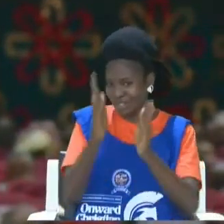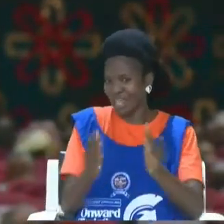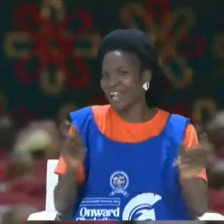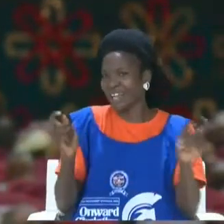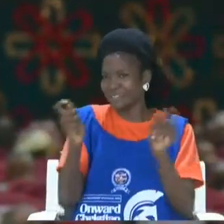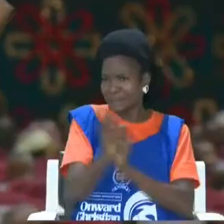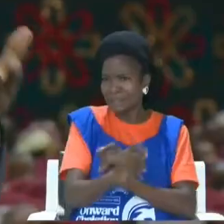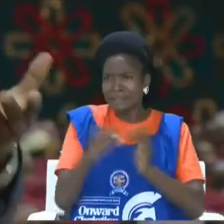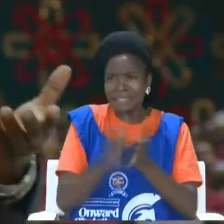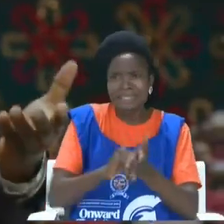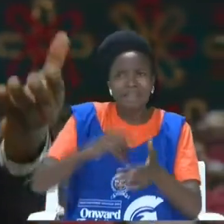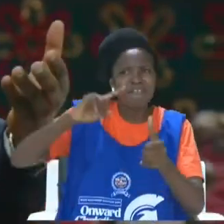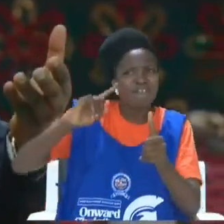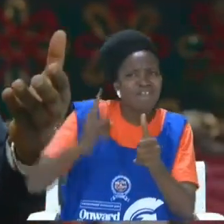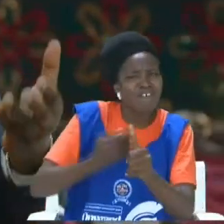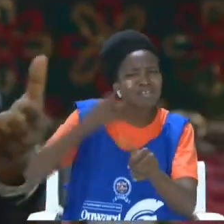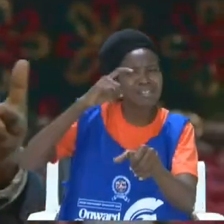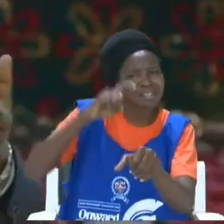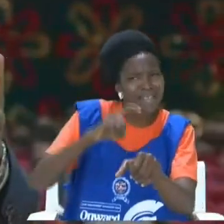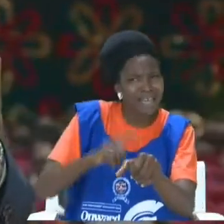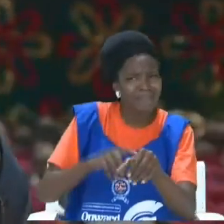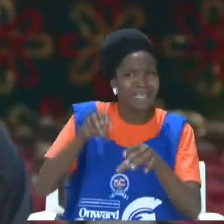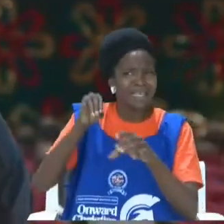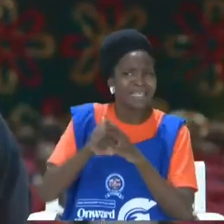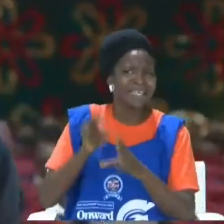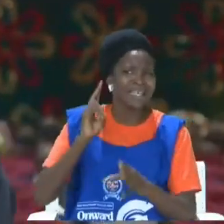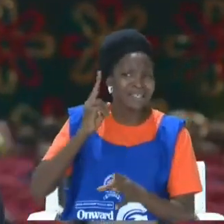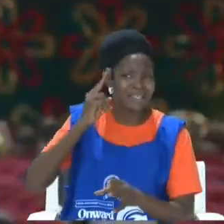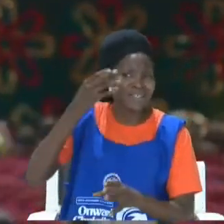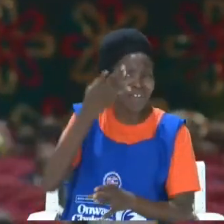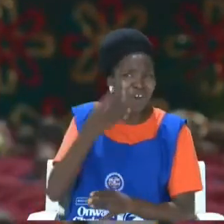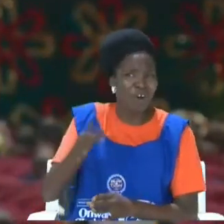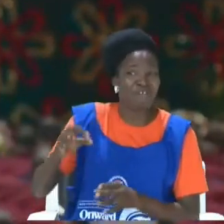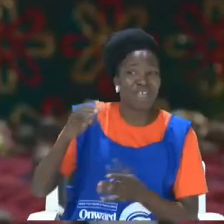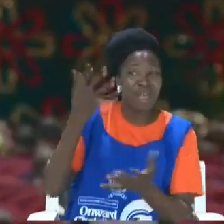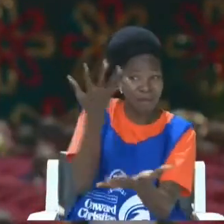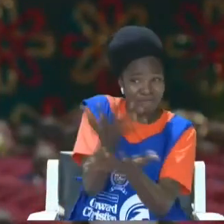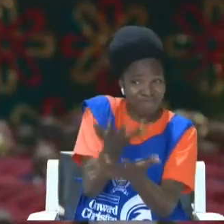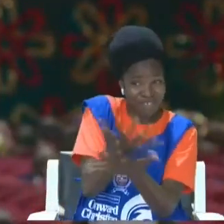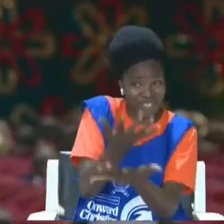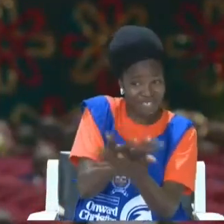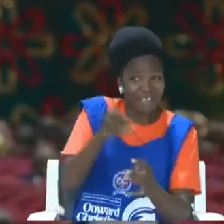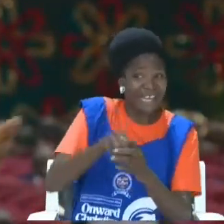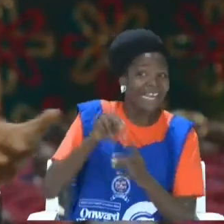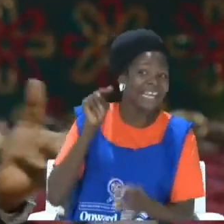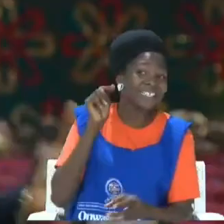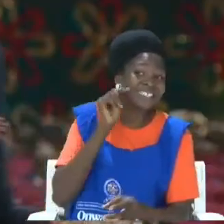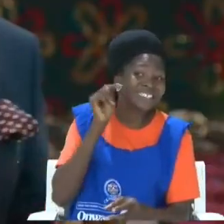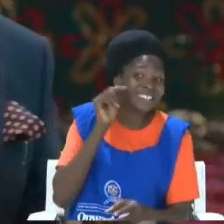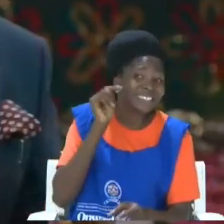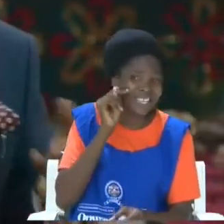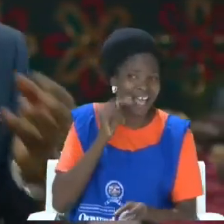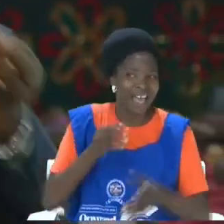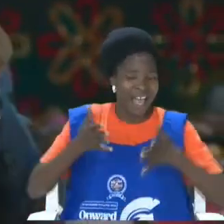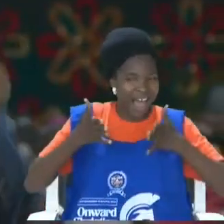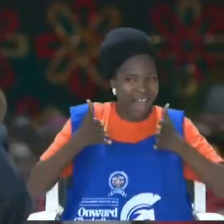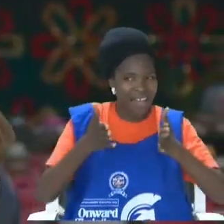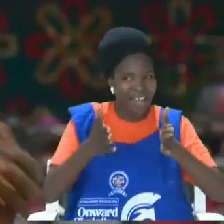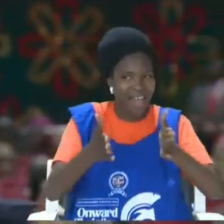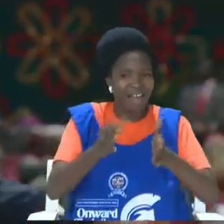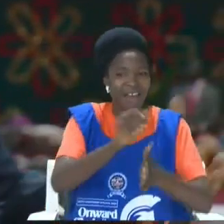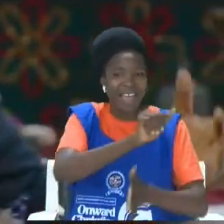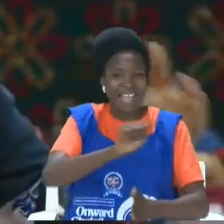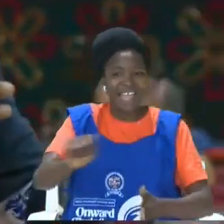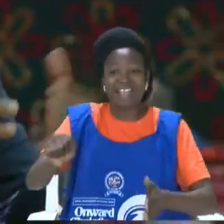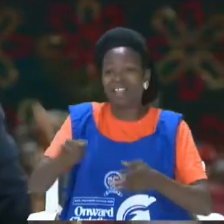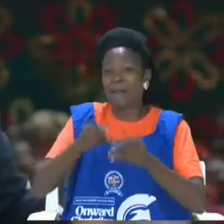first time in the history of the prisons in Nigeria, they allowed a